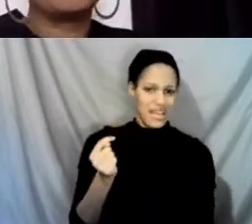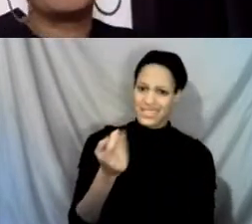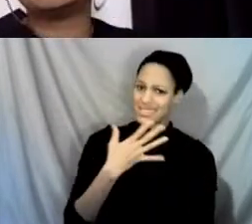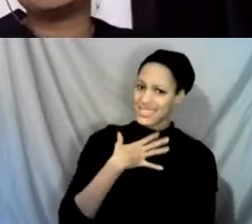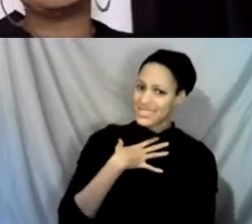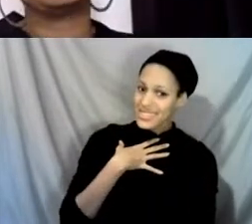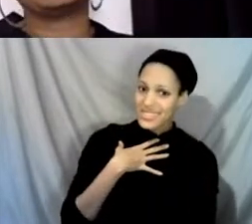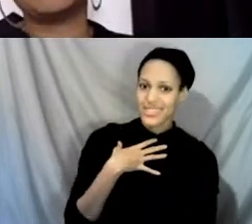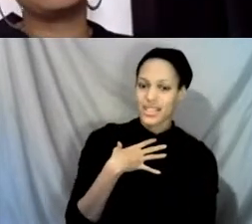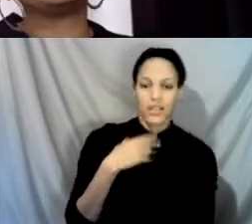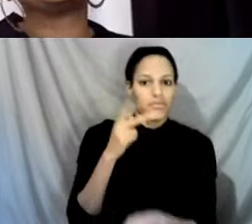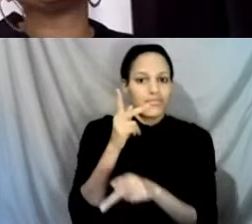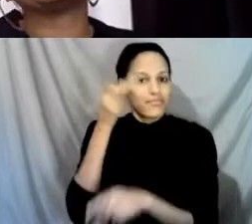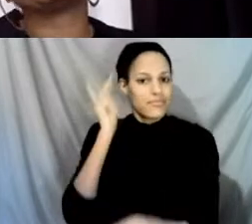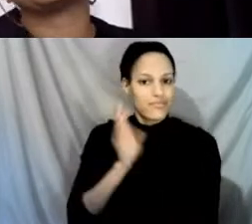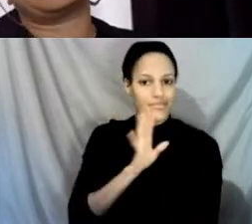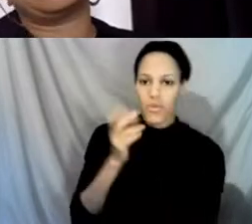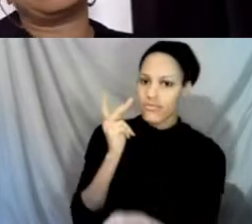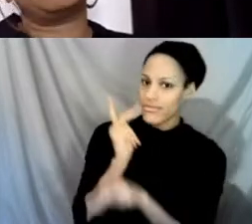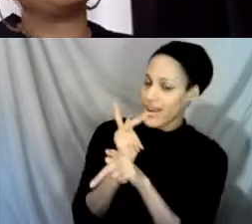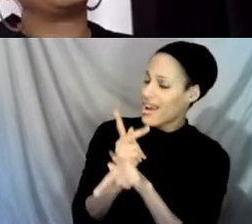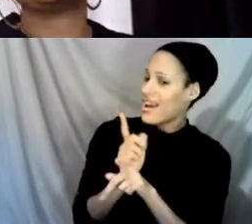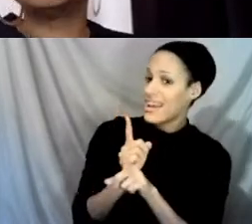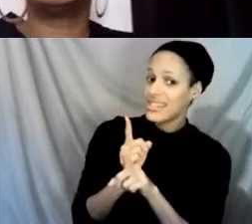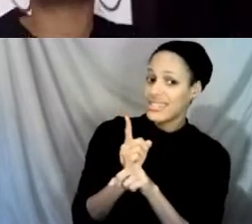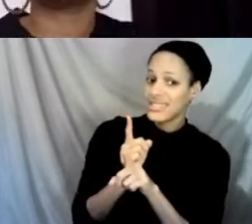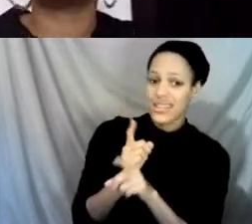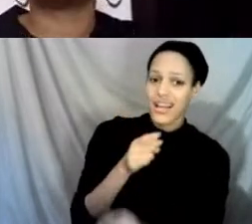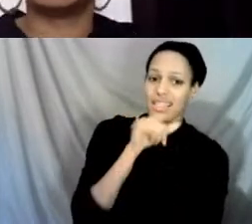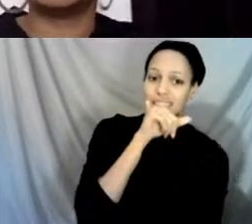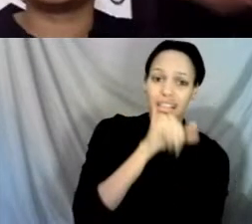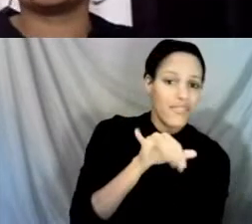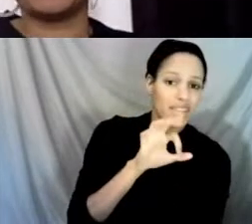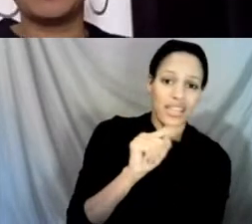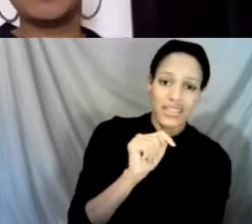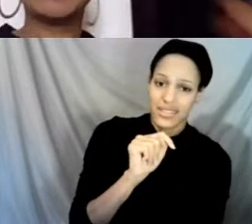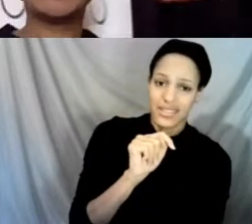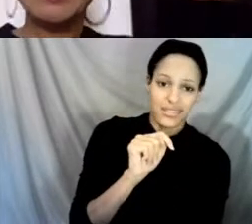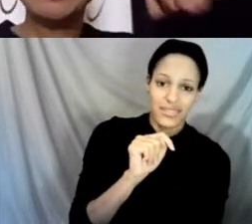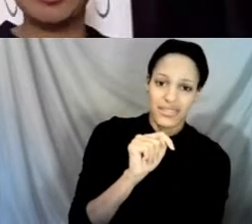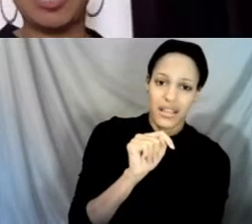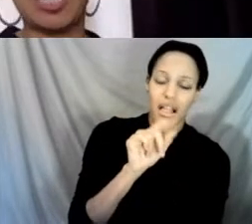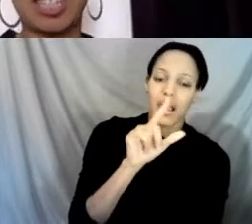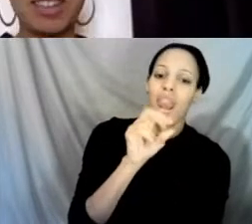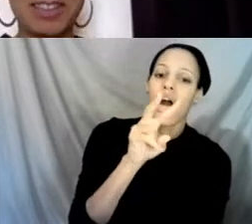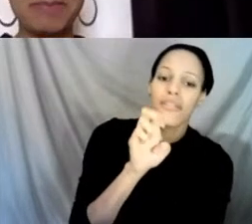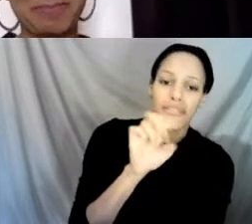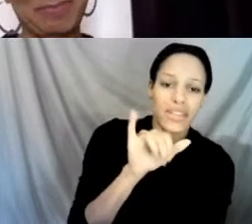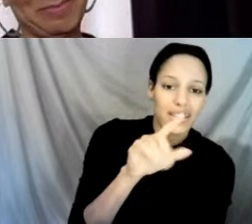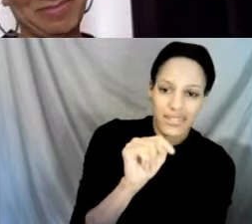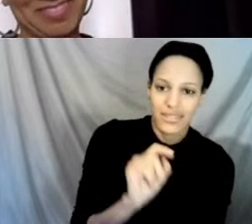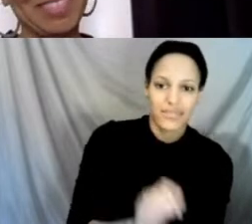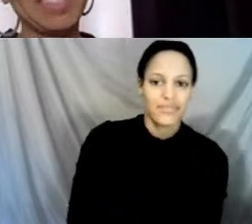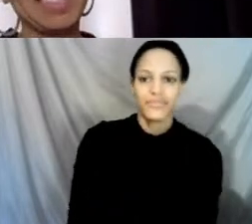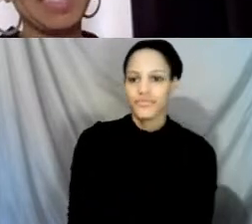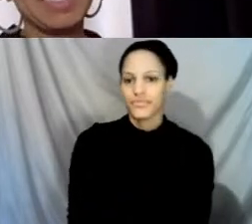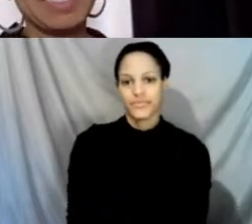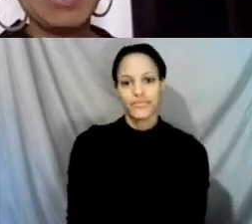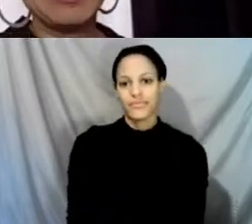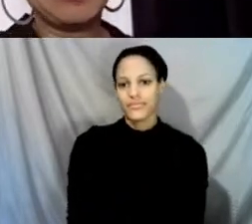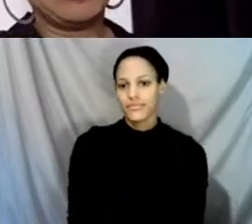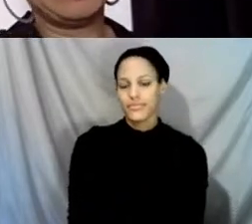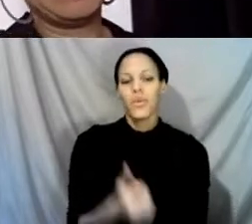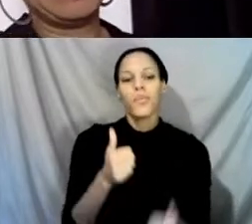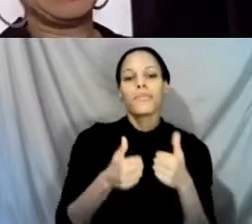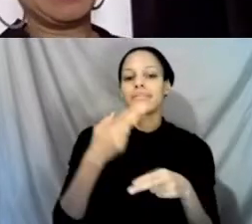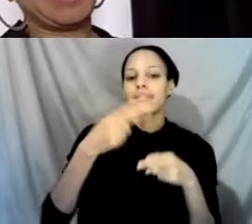Right? I love it. I love it. You better. Oh my gosh. History. Teach. Makeda, which name didn't you